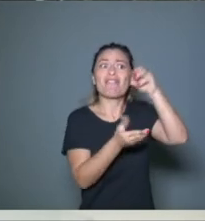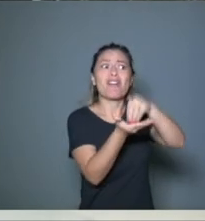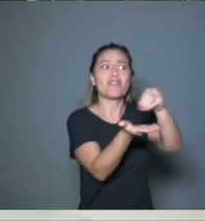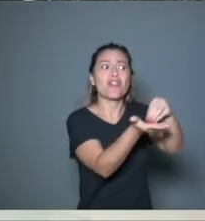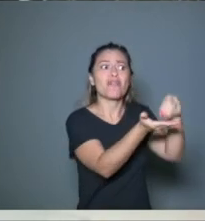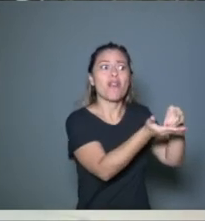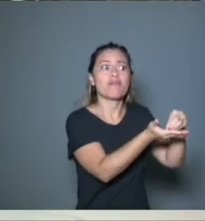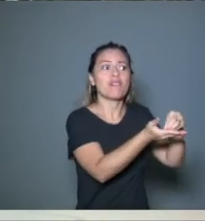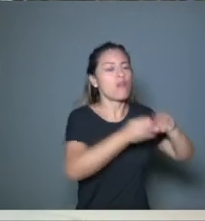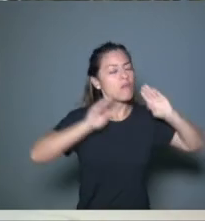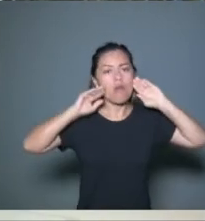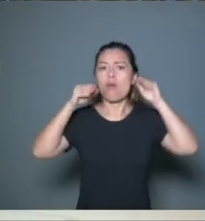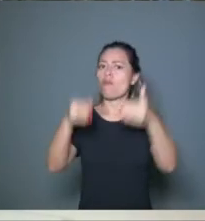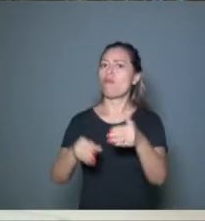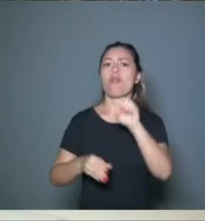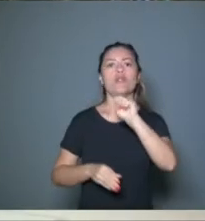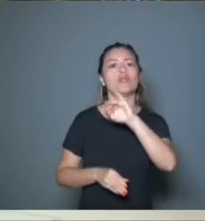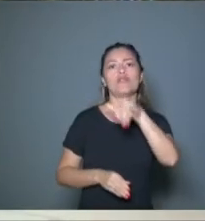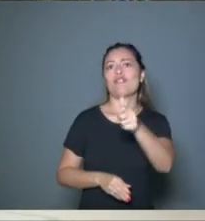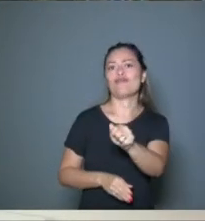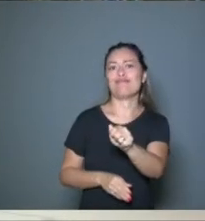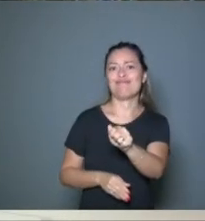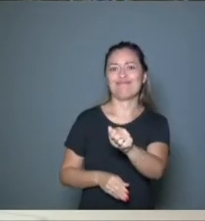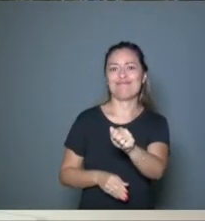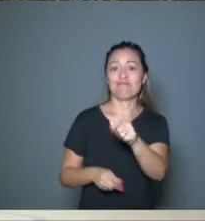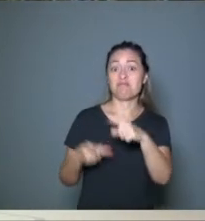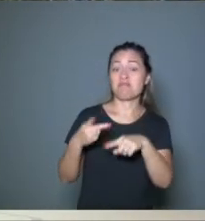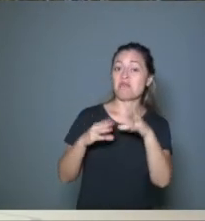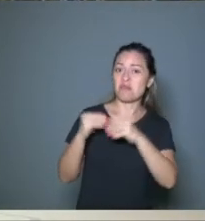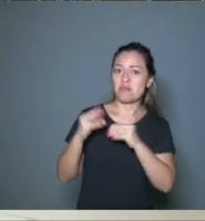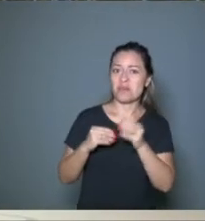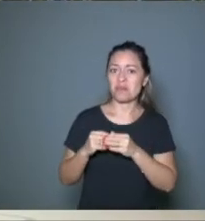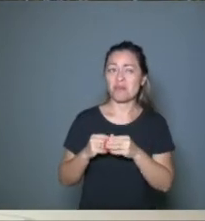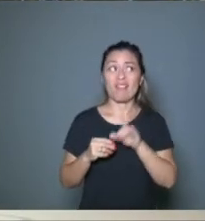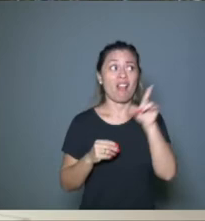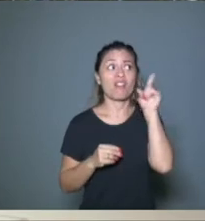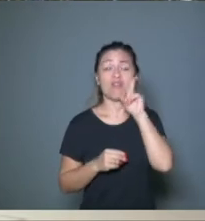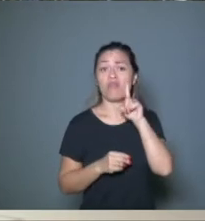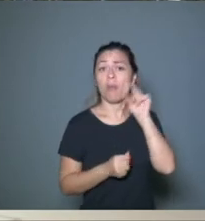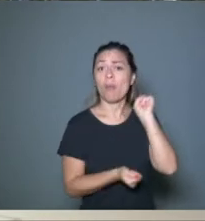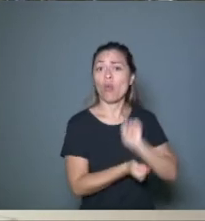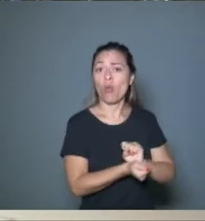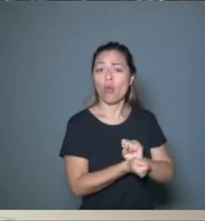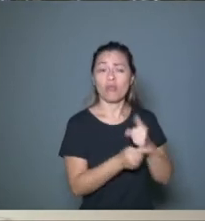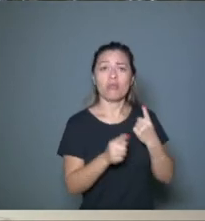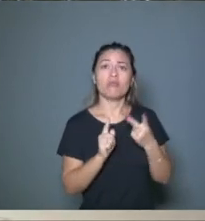you consider input shortage. So that's why we think that